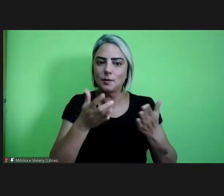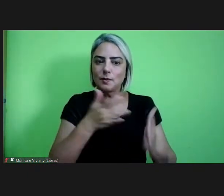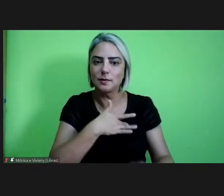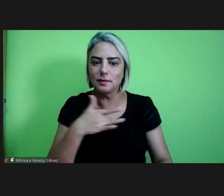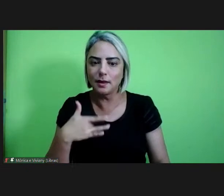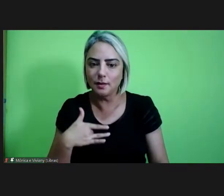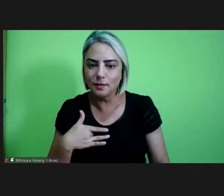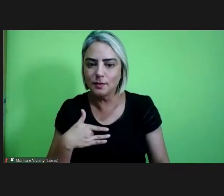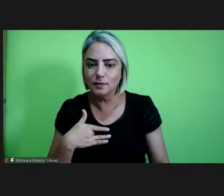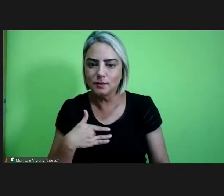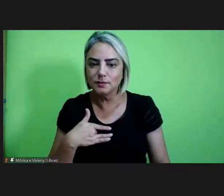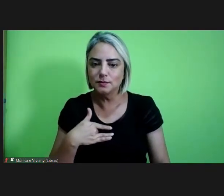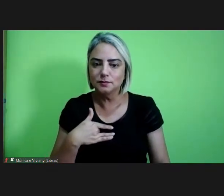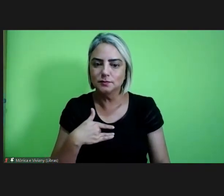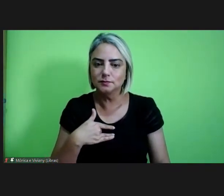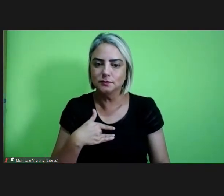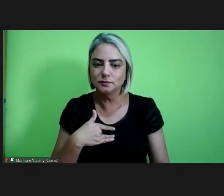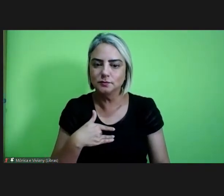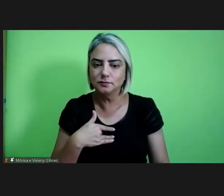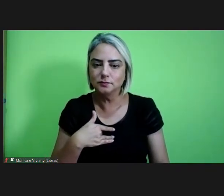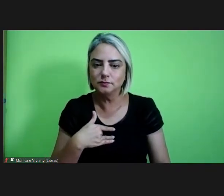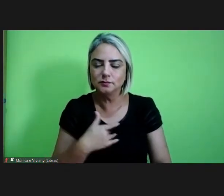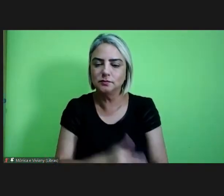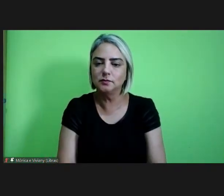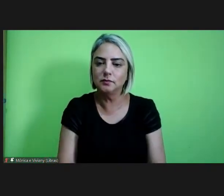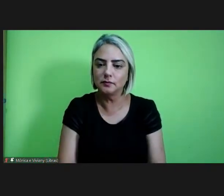the policy of